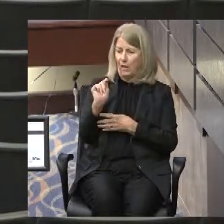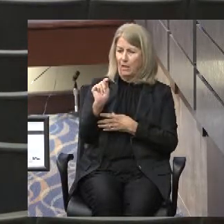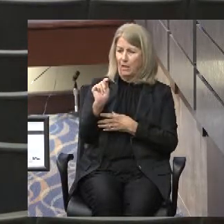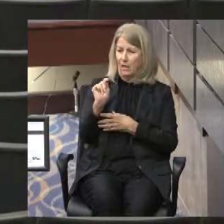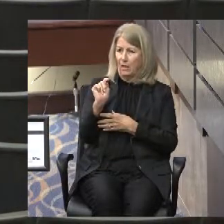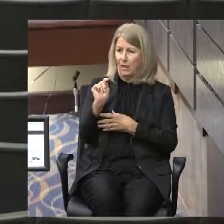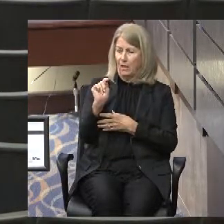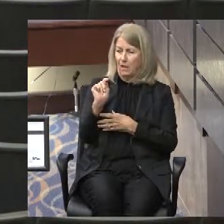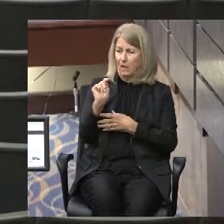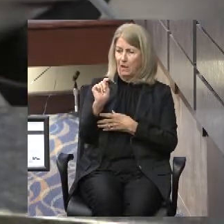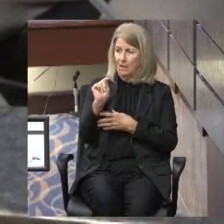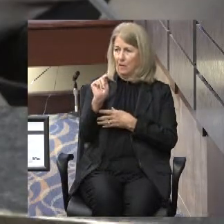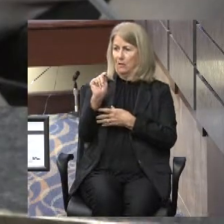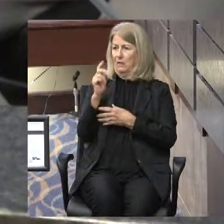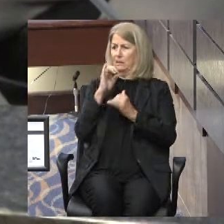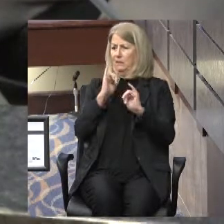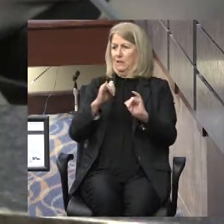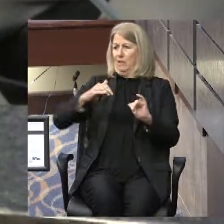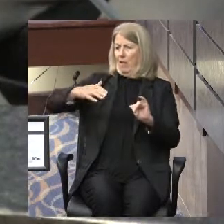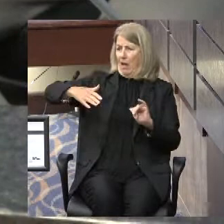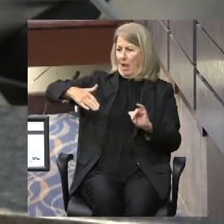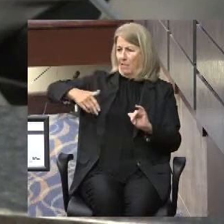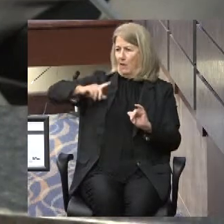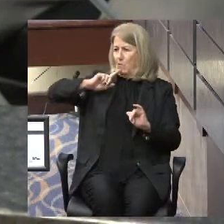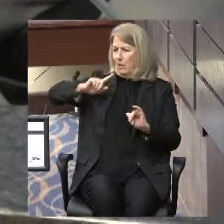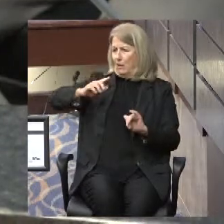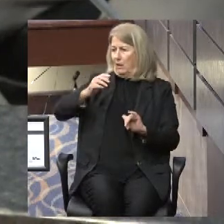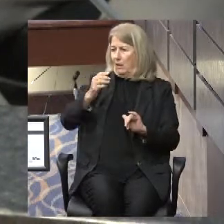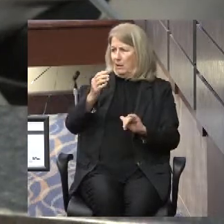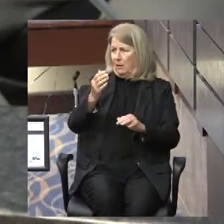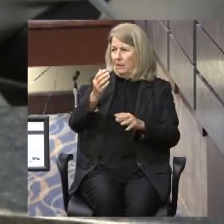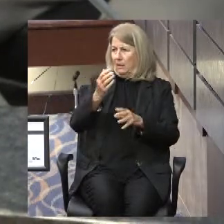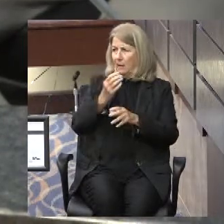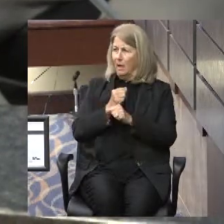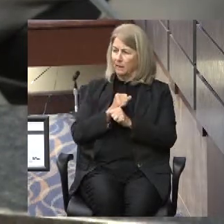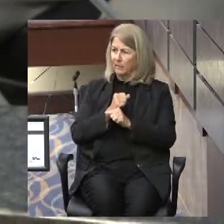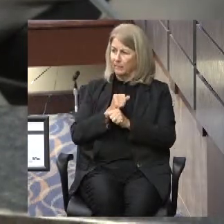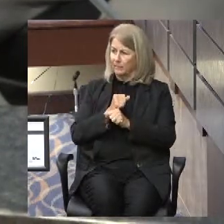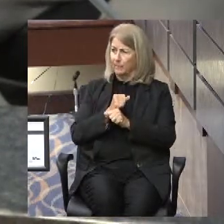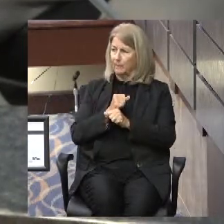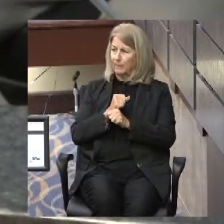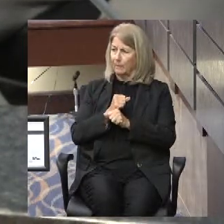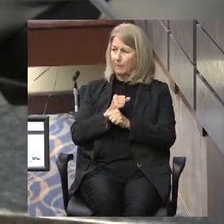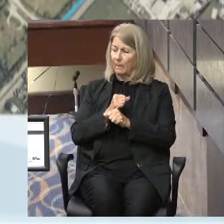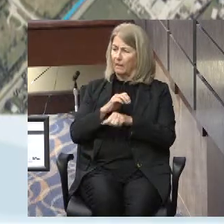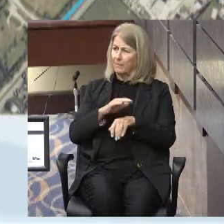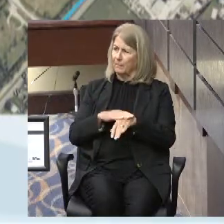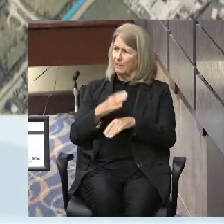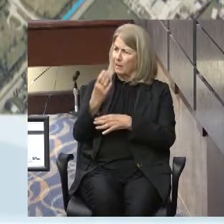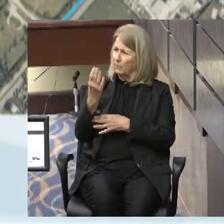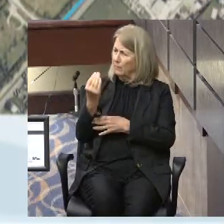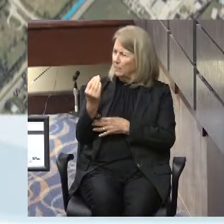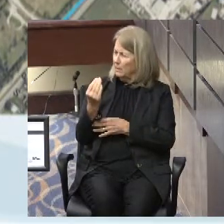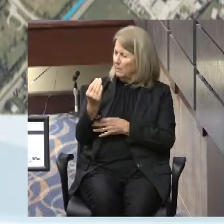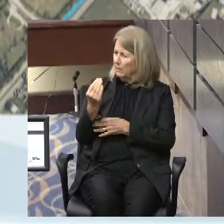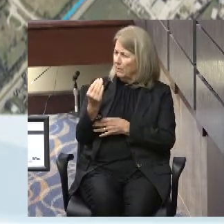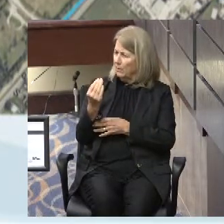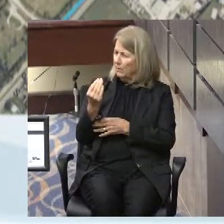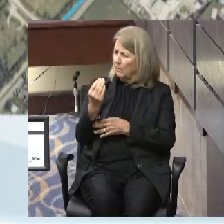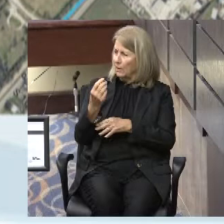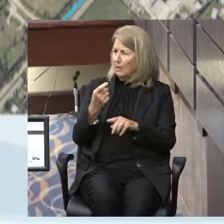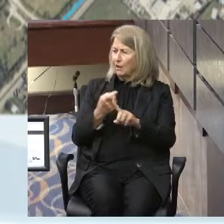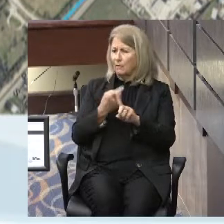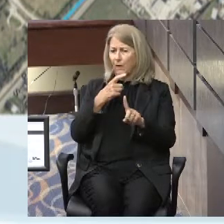I still haven't really gotten, on the 14th, from